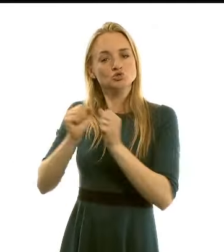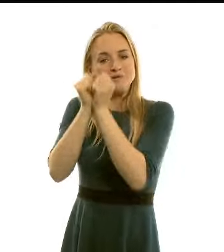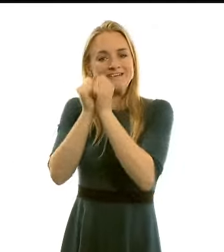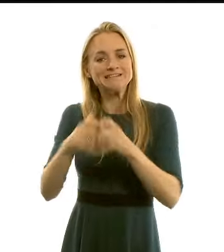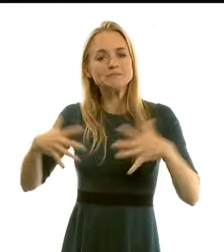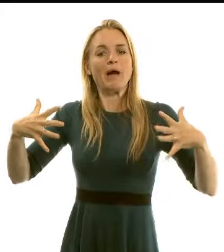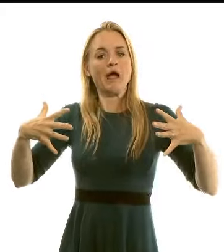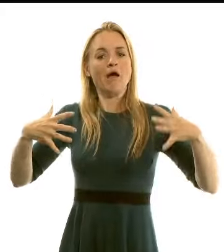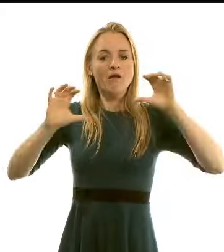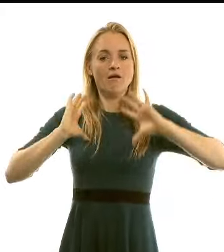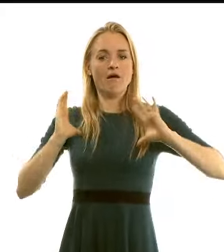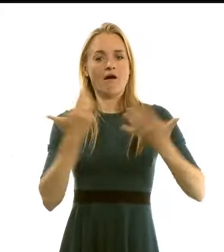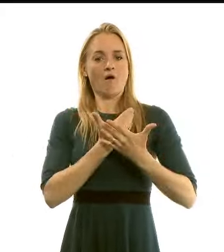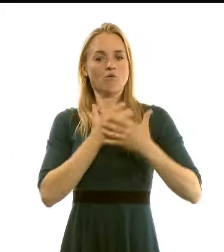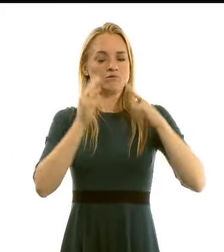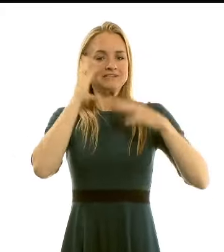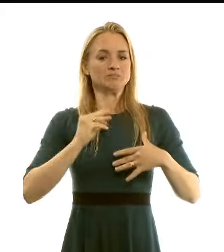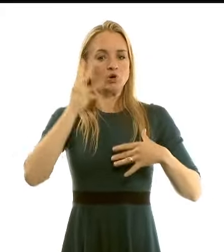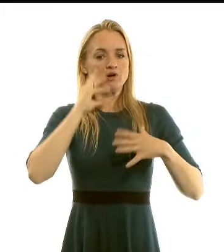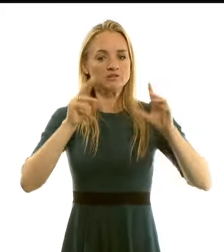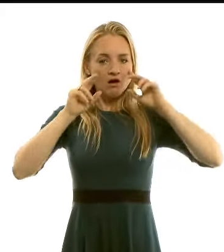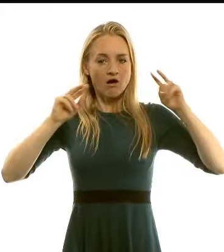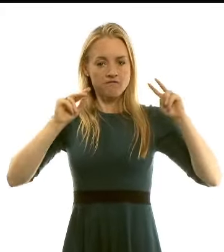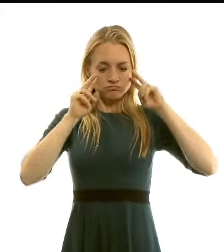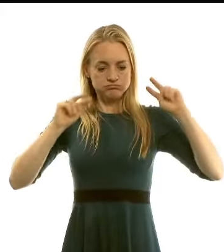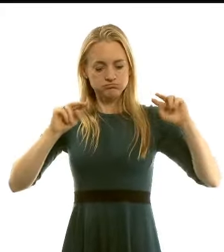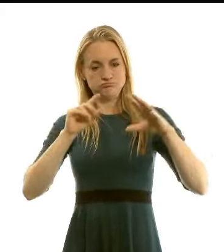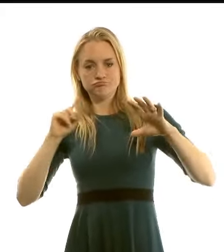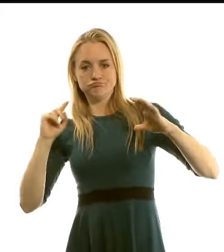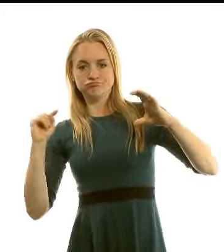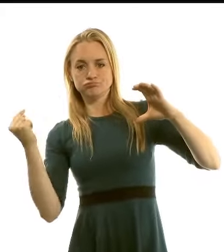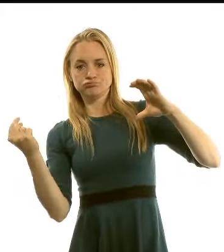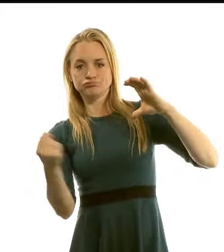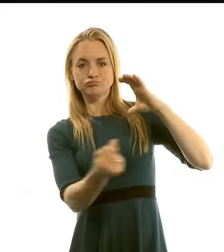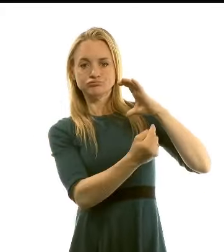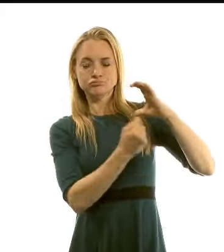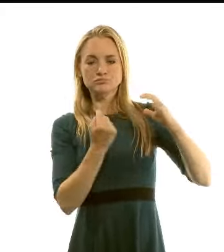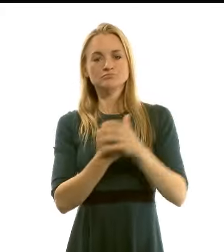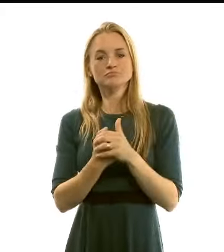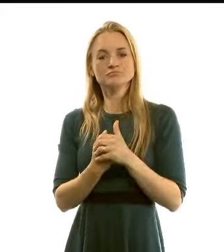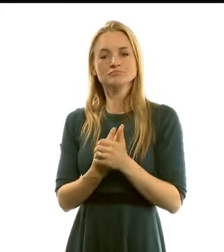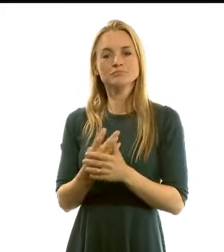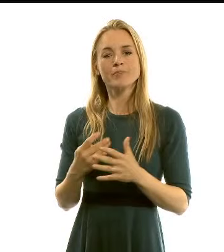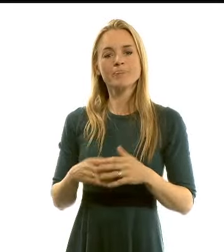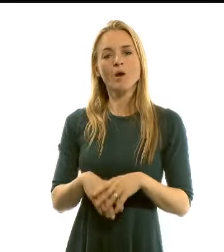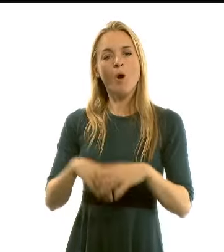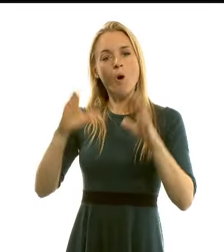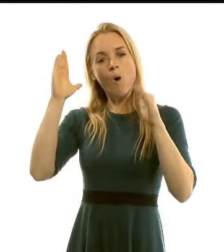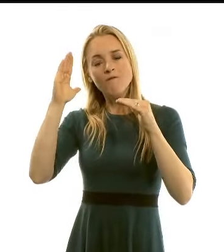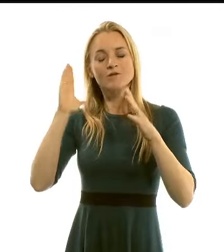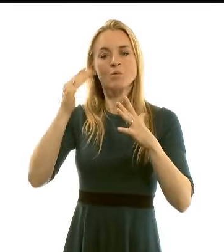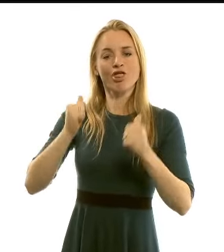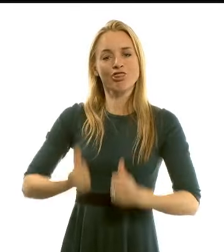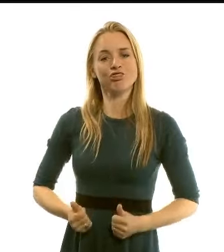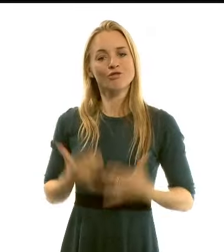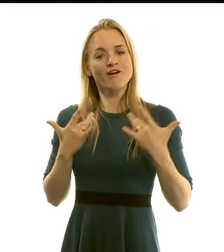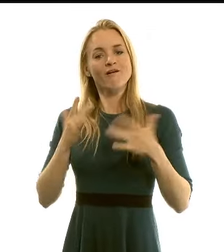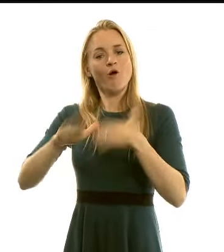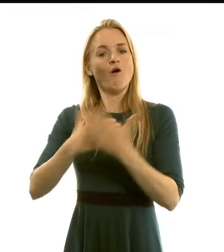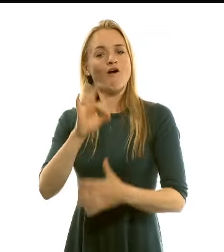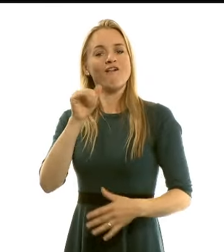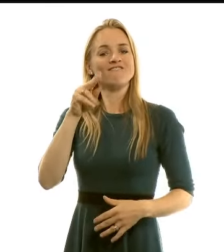new clans and new environments that will hopefully thrill fans everywhere. Wow. Thank you, Jon. Thanks